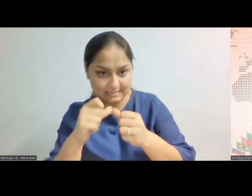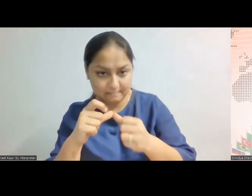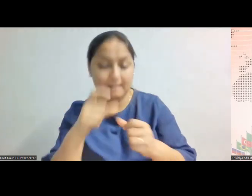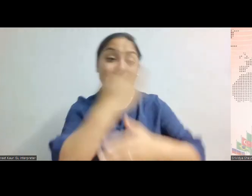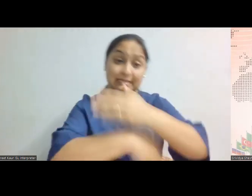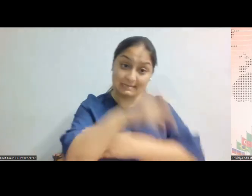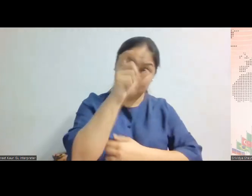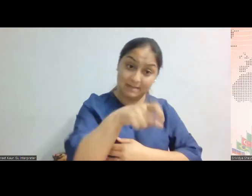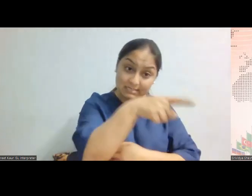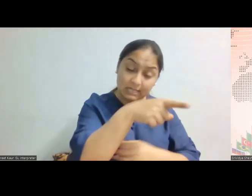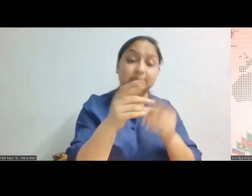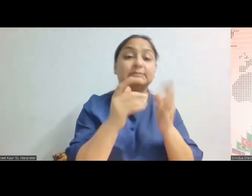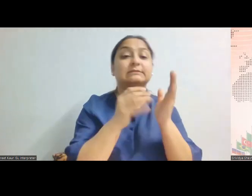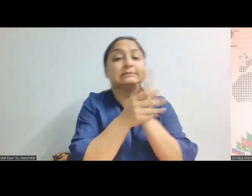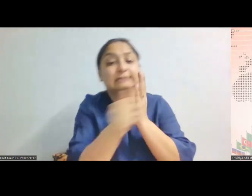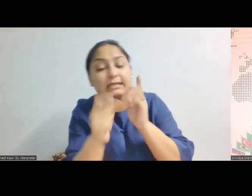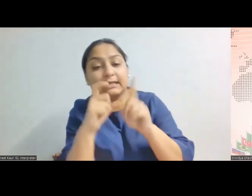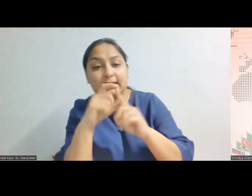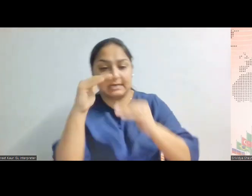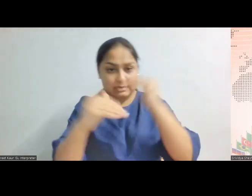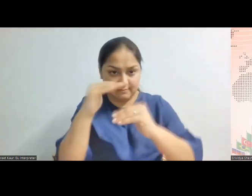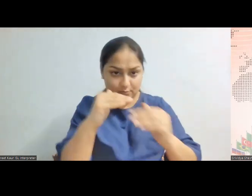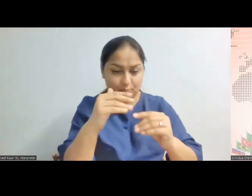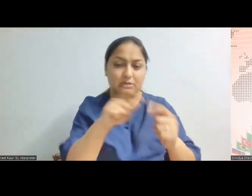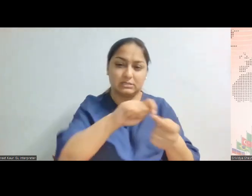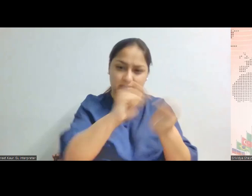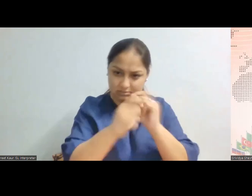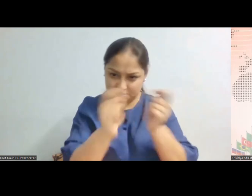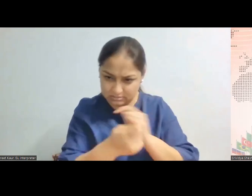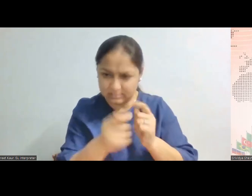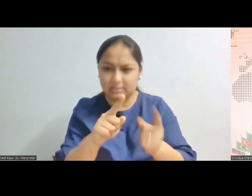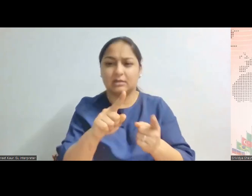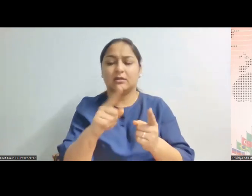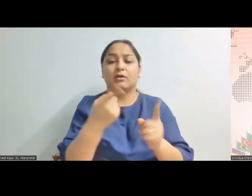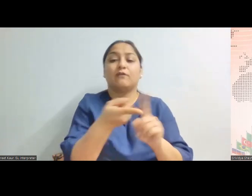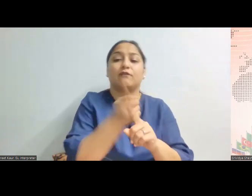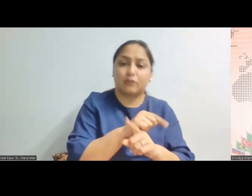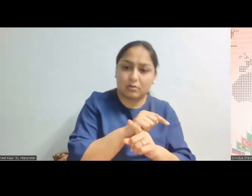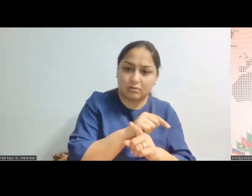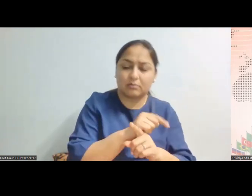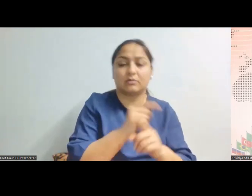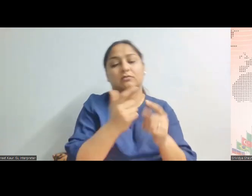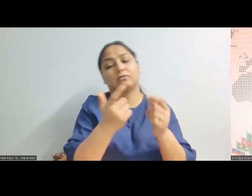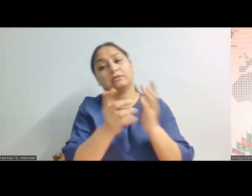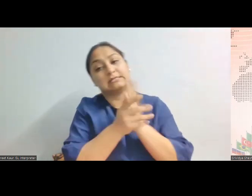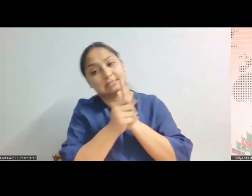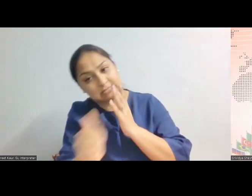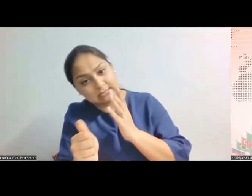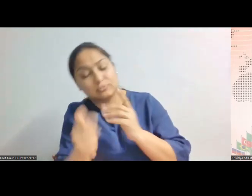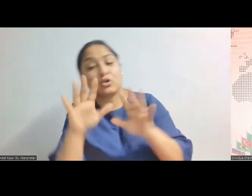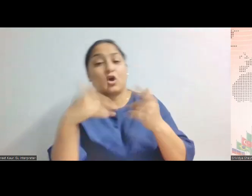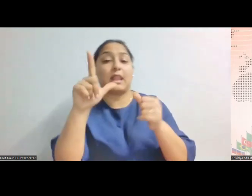development. The other is around interventions and policies to support the transition from skill development to labor force